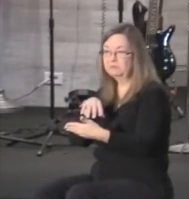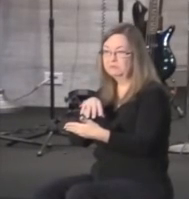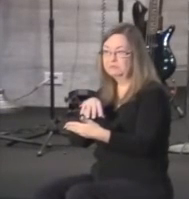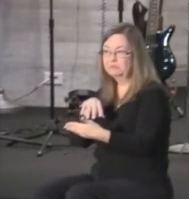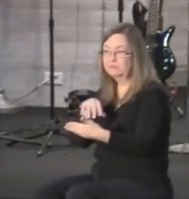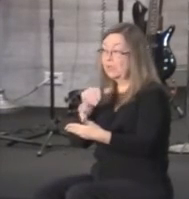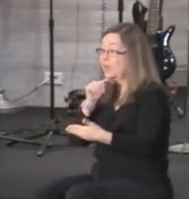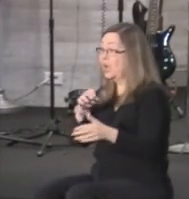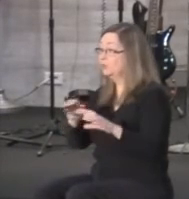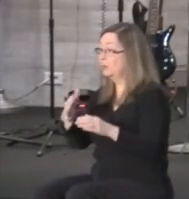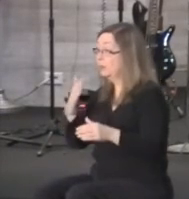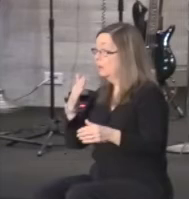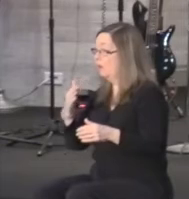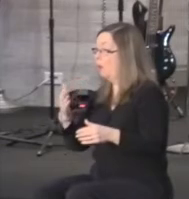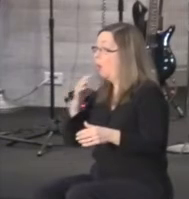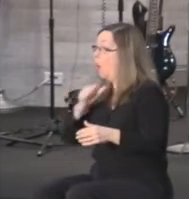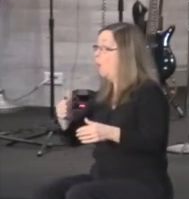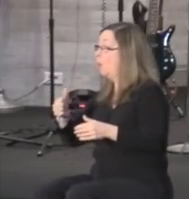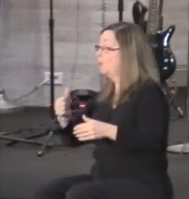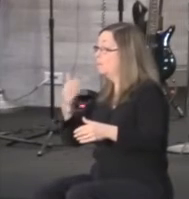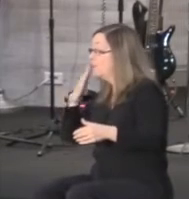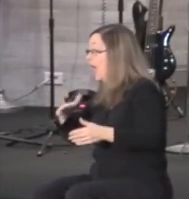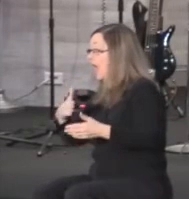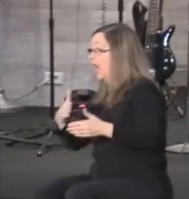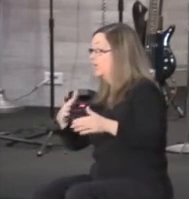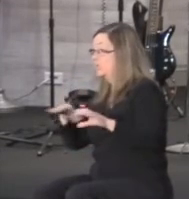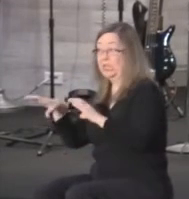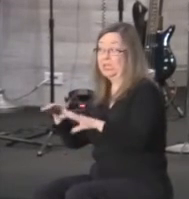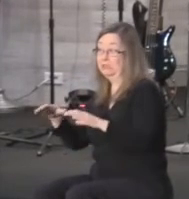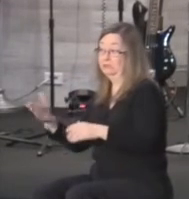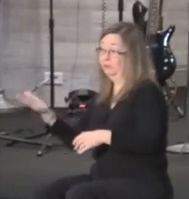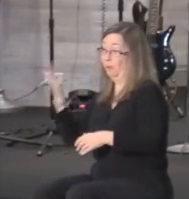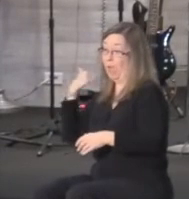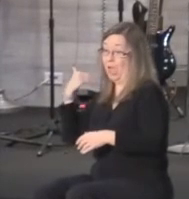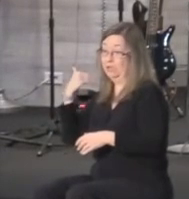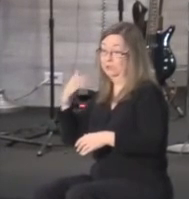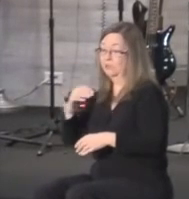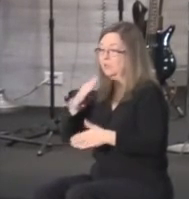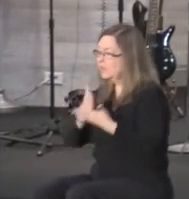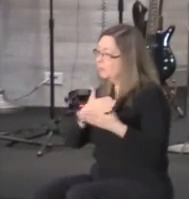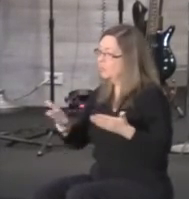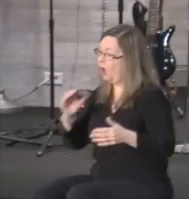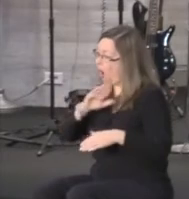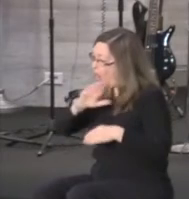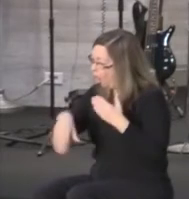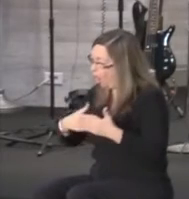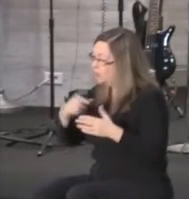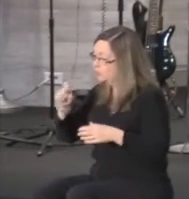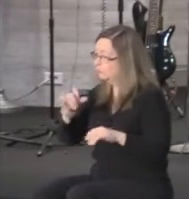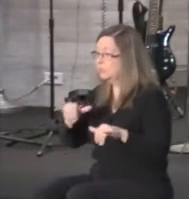How about not doing things we used to do before we were Christians? There are certain things that all of us should be doing that are the same.